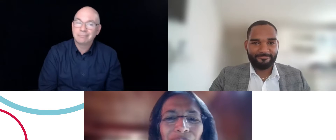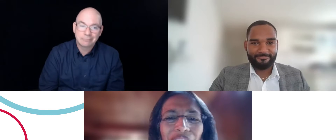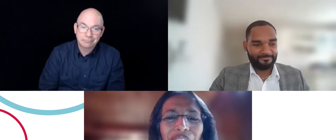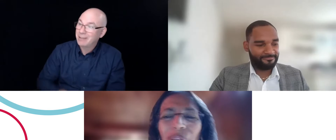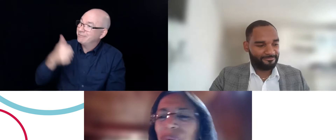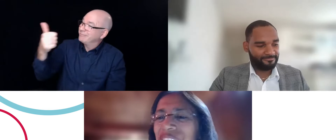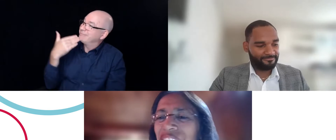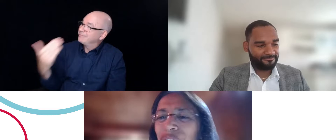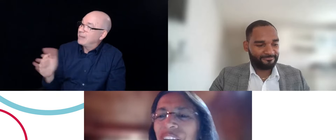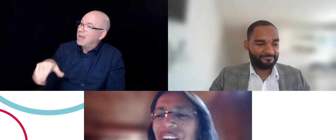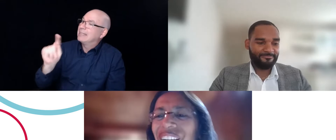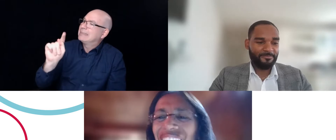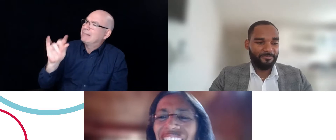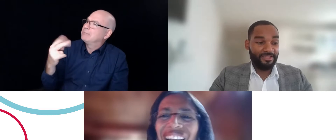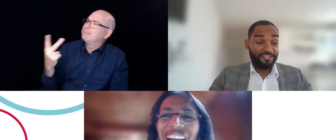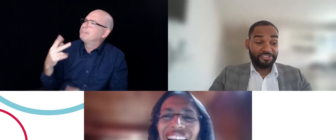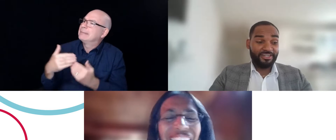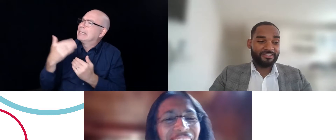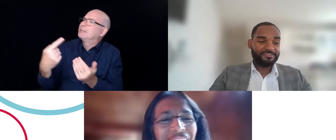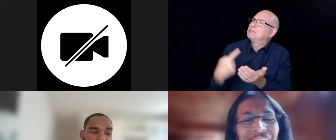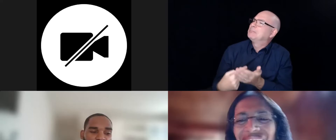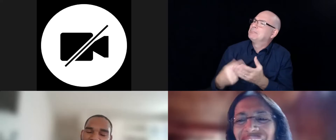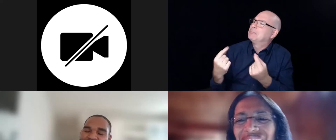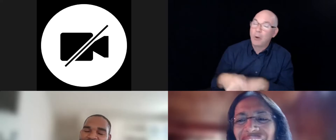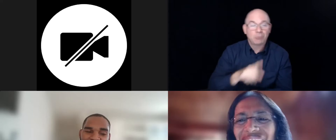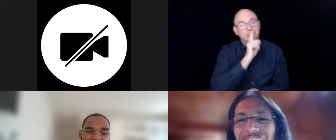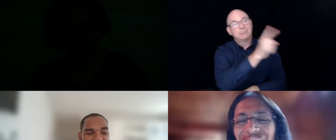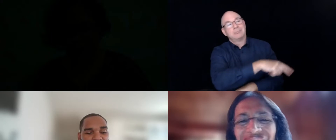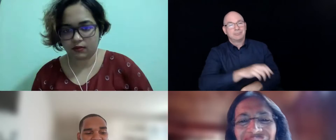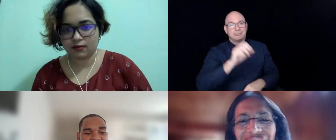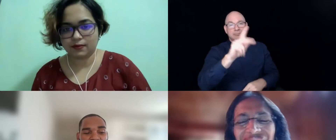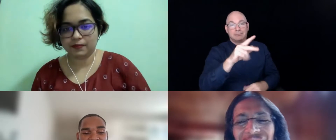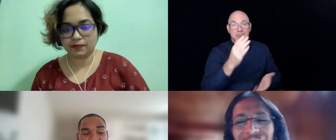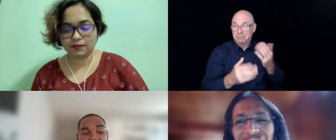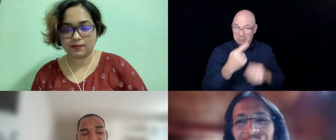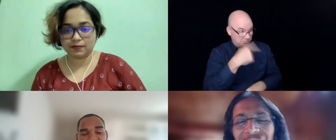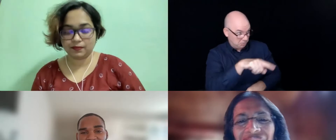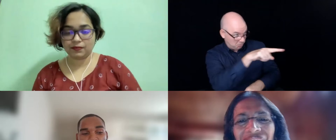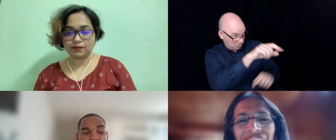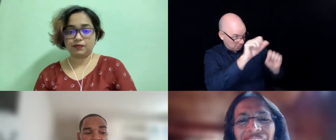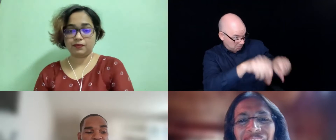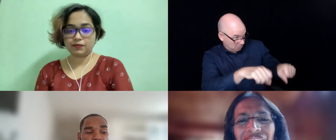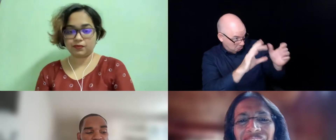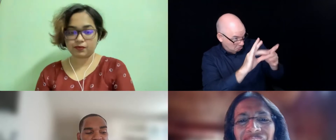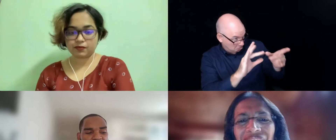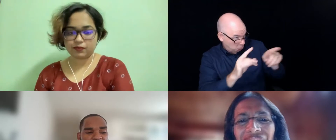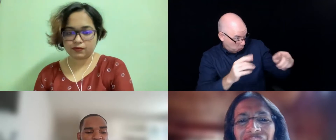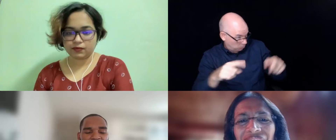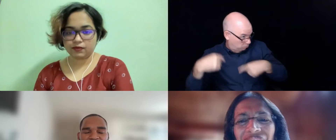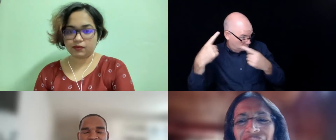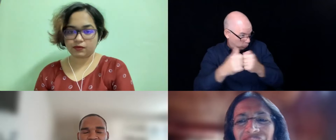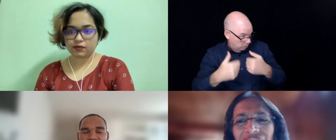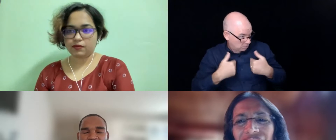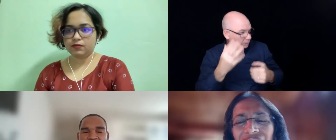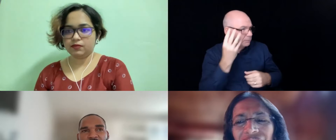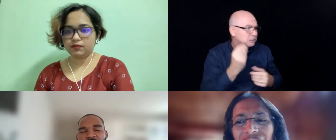Great, thanks. So Tevin, where do we take it from here? Sure. So perhaps you can share with us your experience working with youth, and